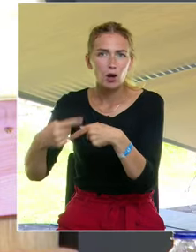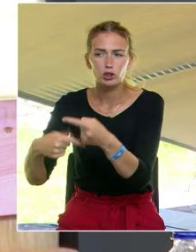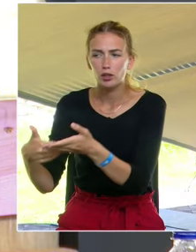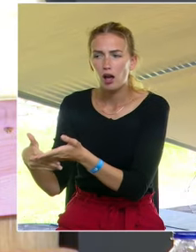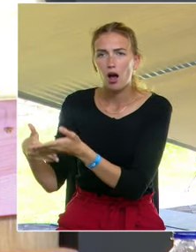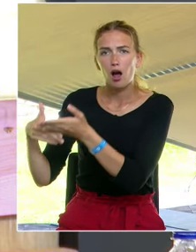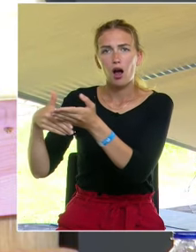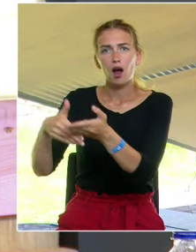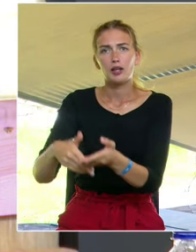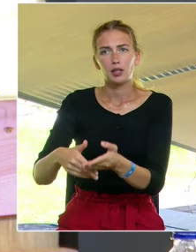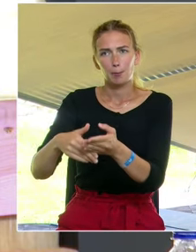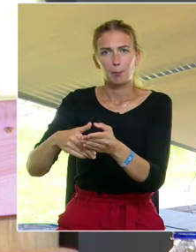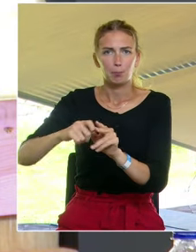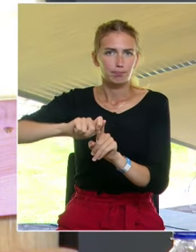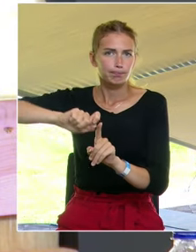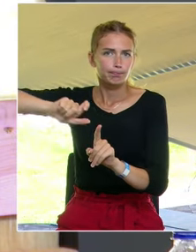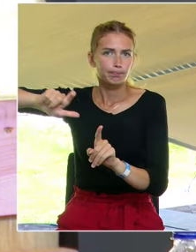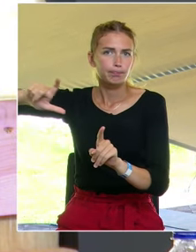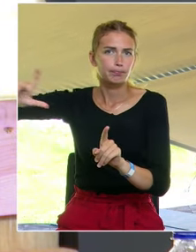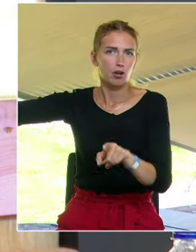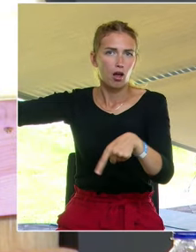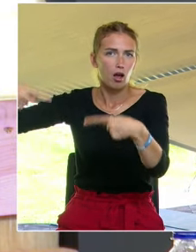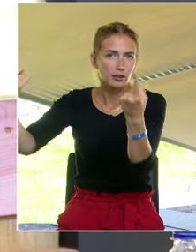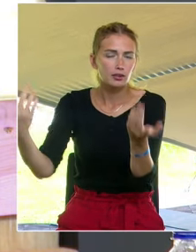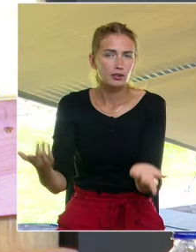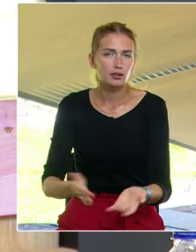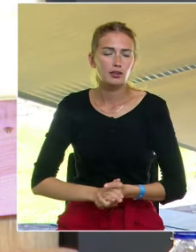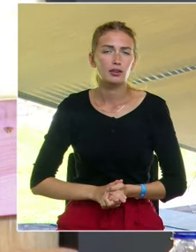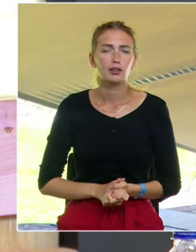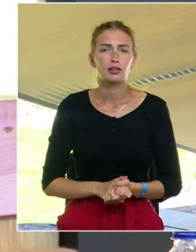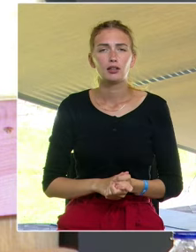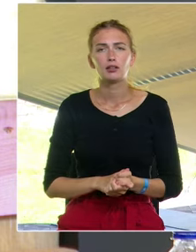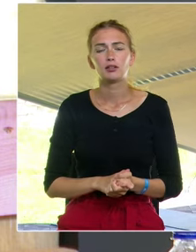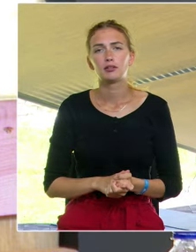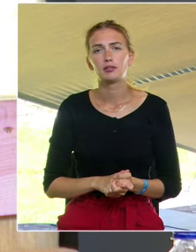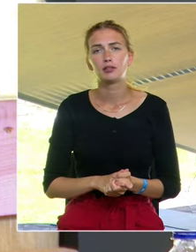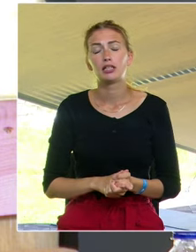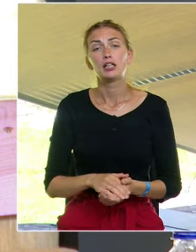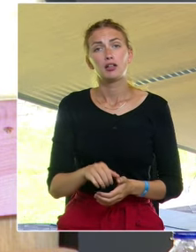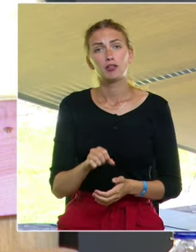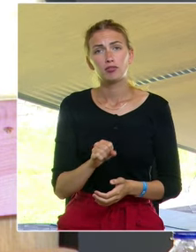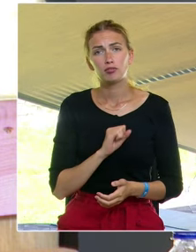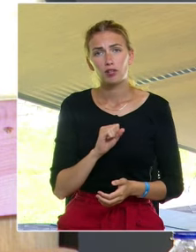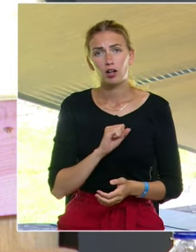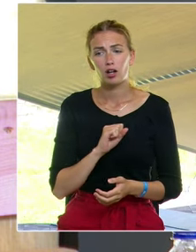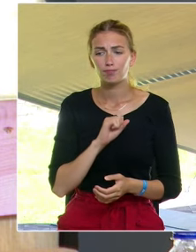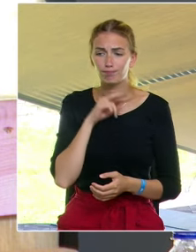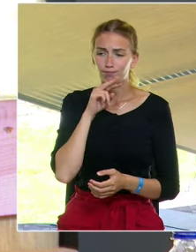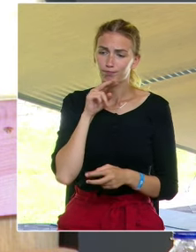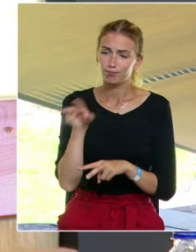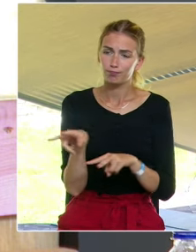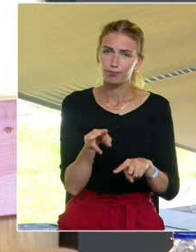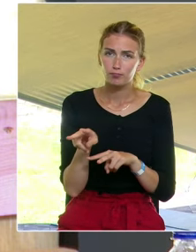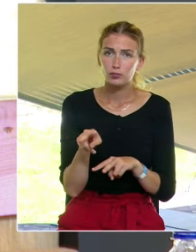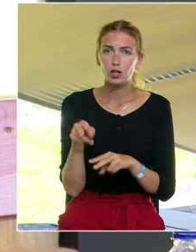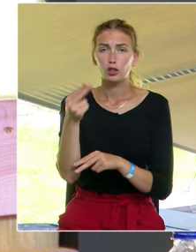into bigger ones. Yeah. So in this sense, we need to take care that that arts and